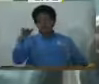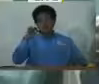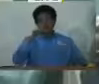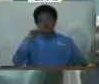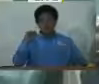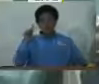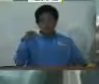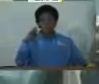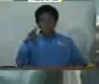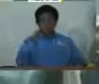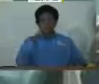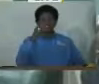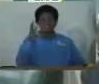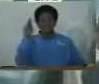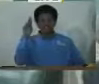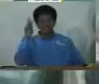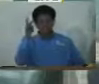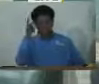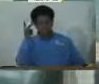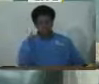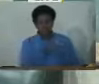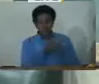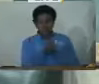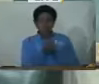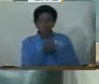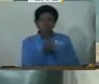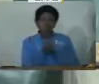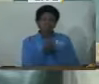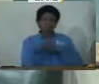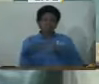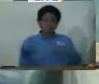is a political motivation.